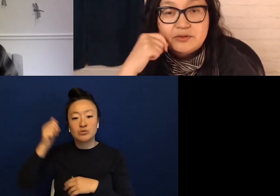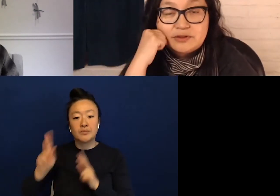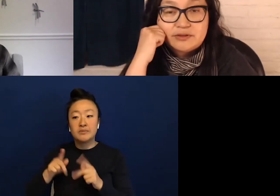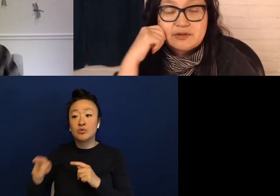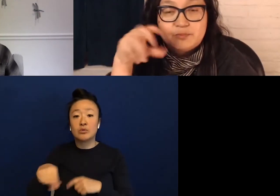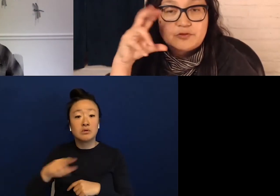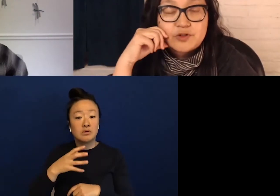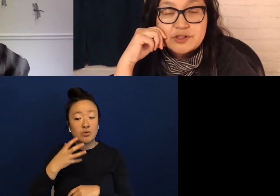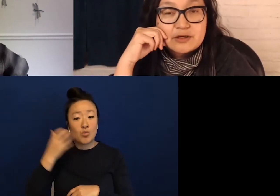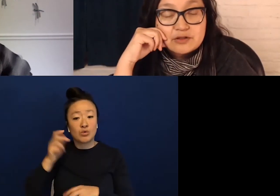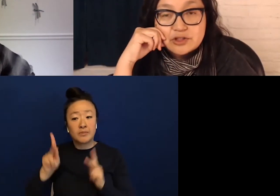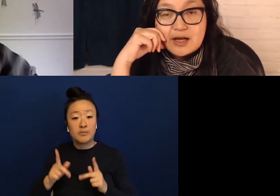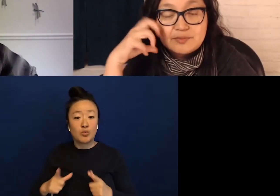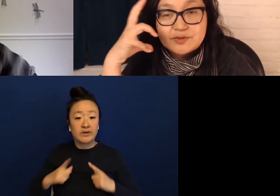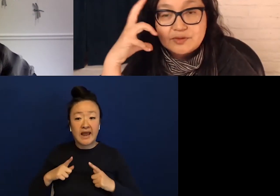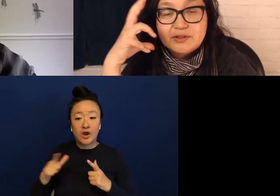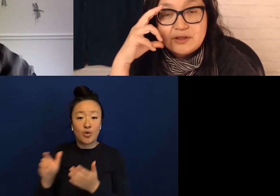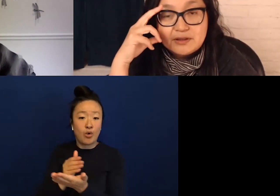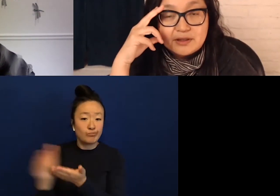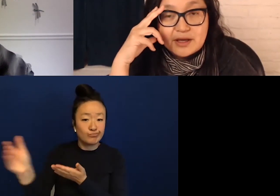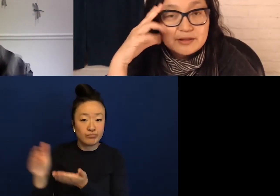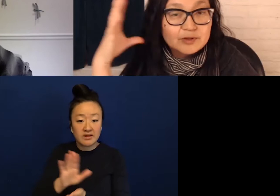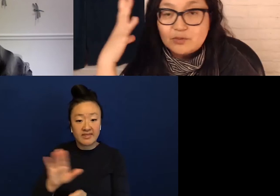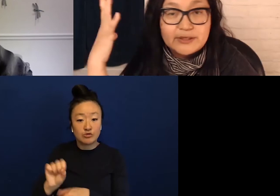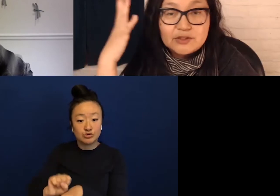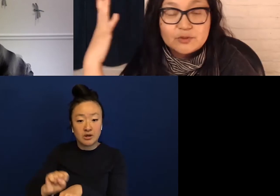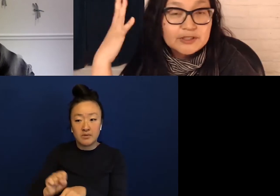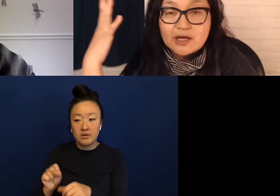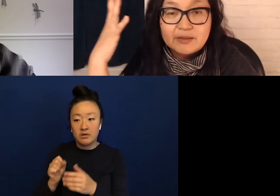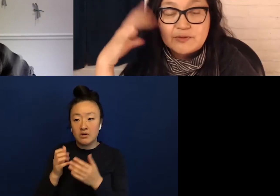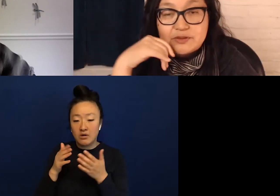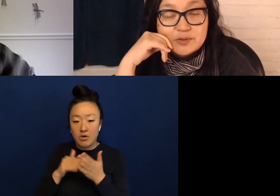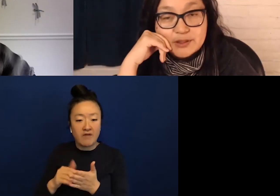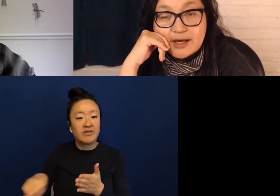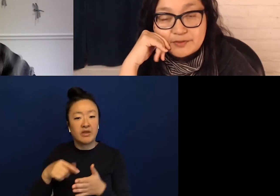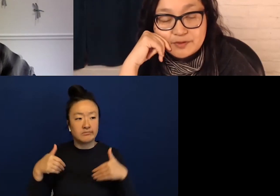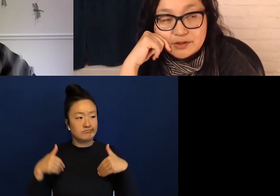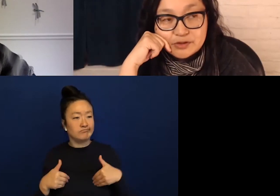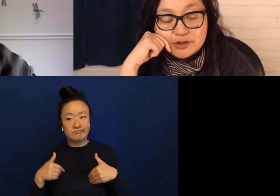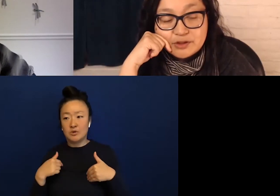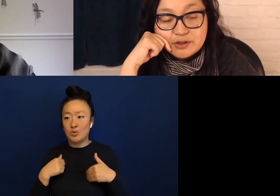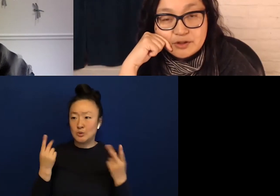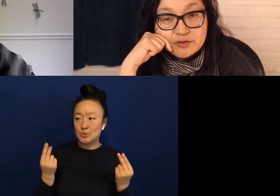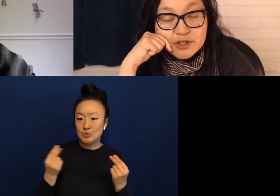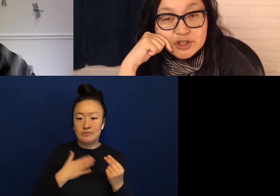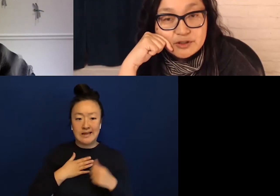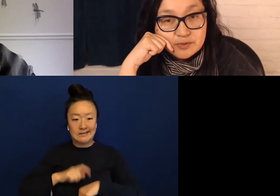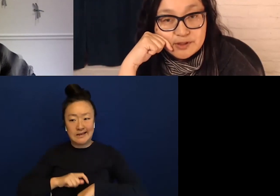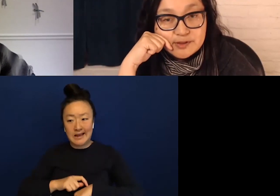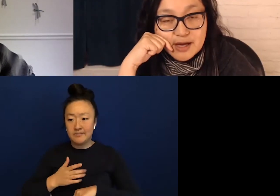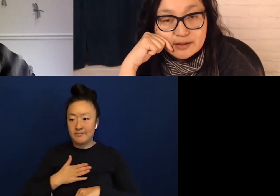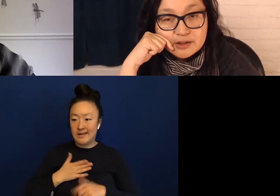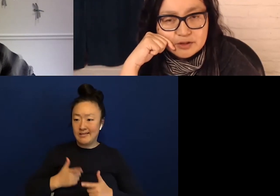retire or forced out of their jobs, a lot of them are like, what do I do with my time? What do I do with my life? And her